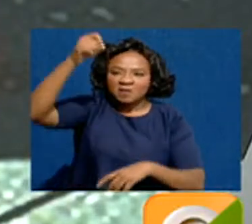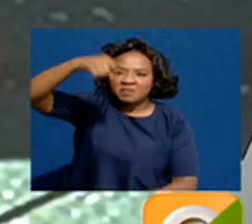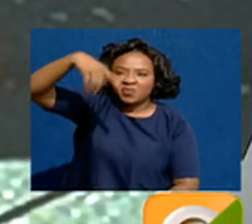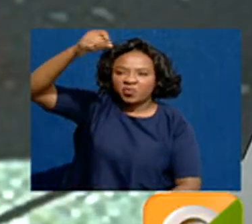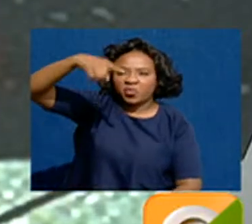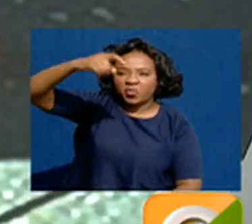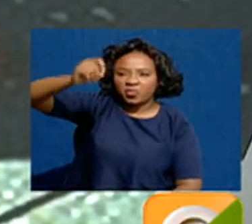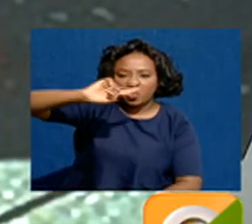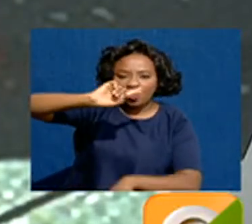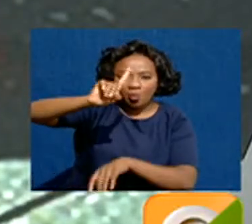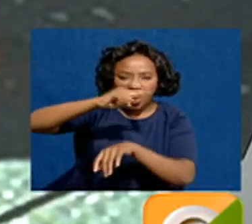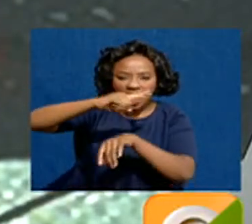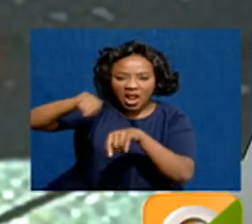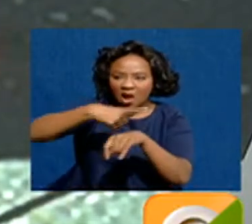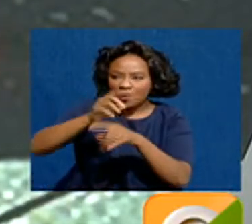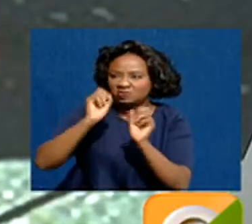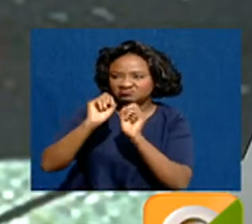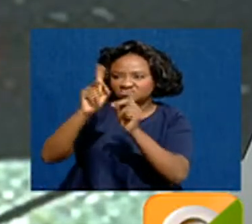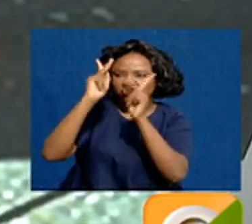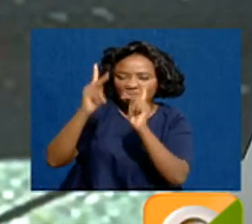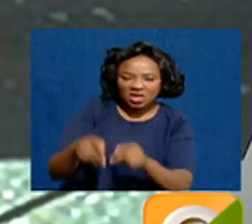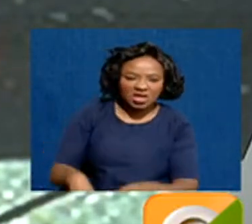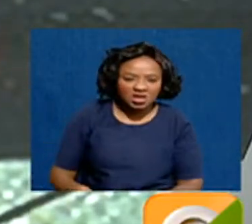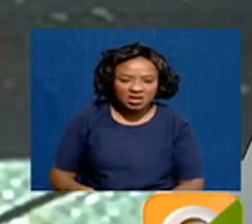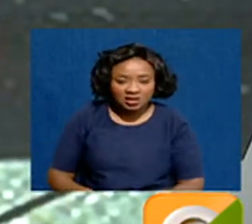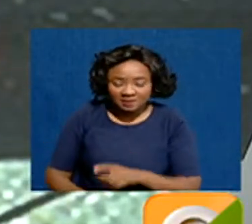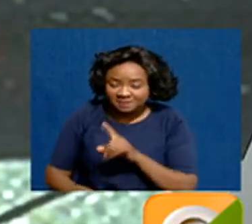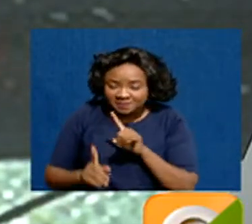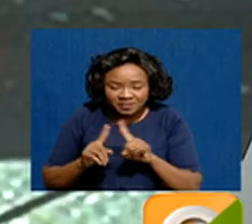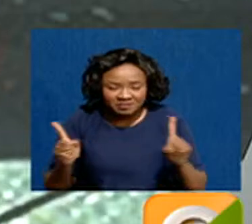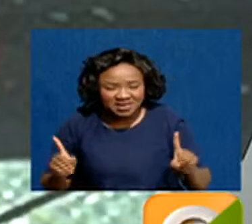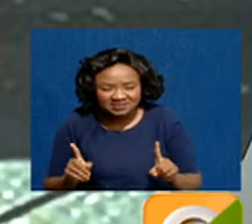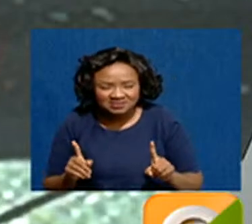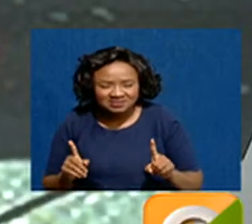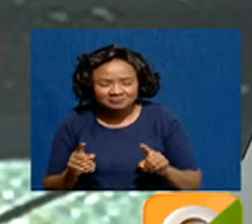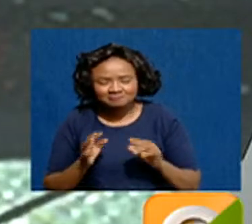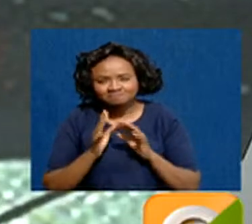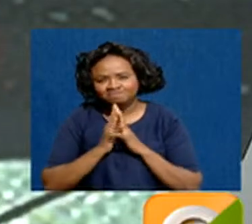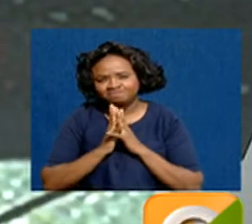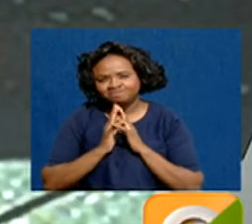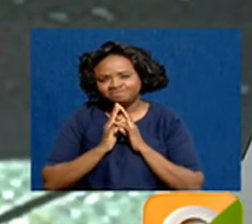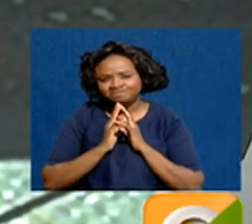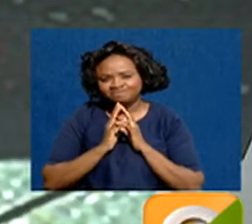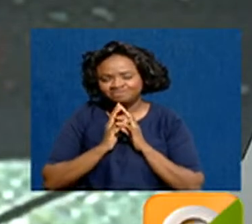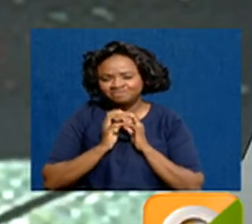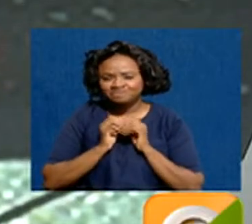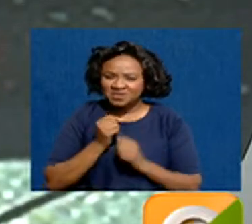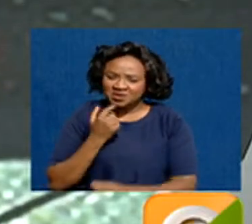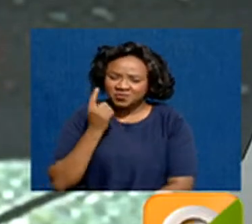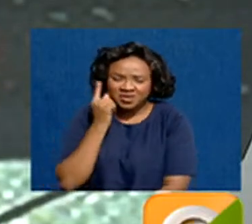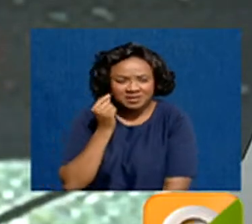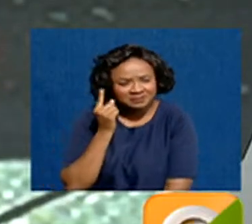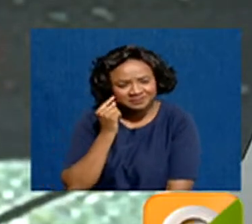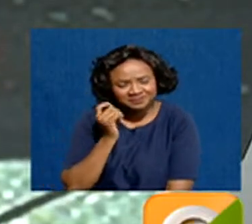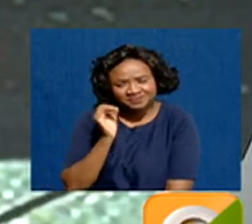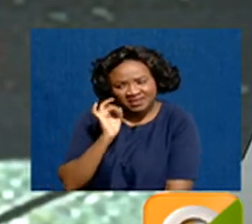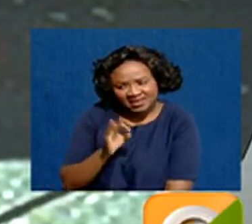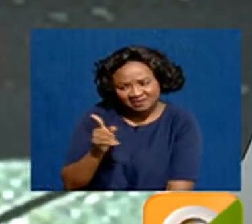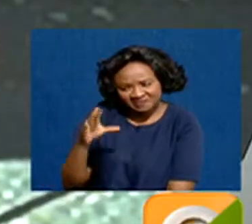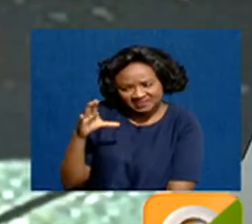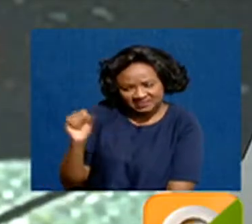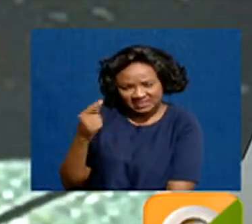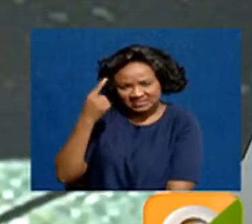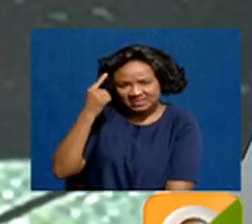of the airport is acceptable. And so one then raises the question, if small little things cannot